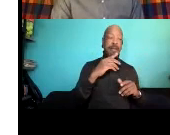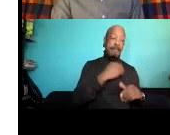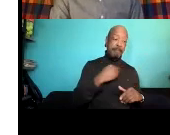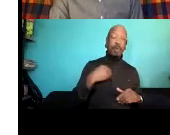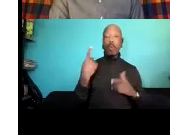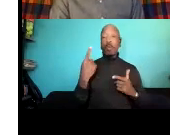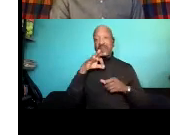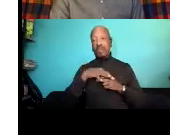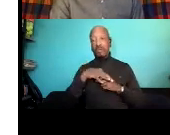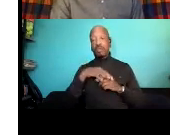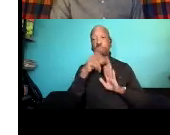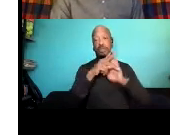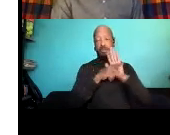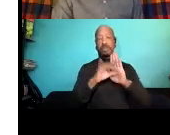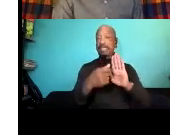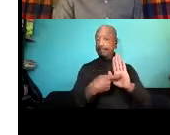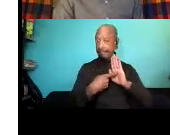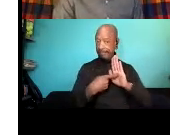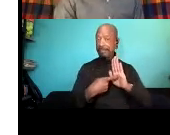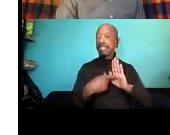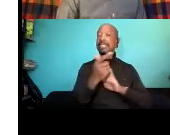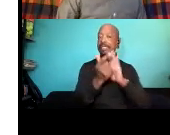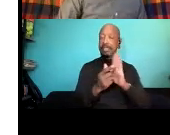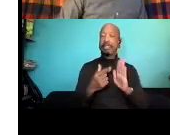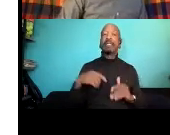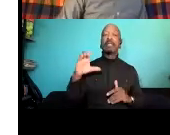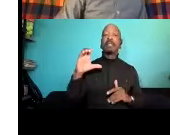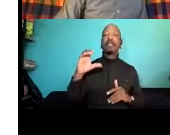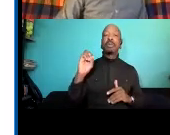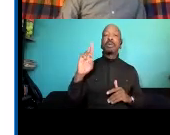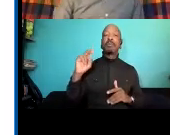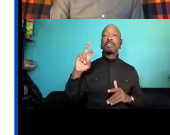that is legally required in a cooperative corporation.